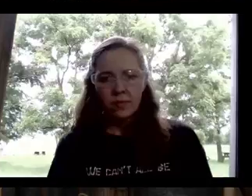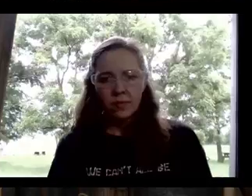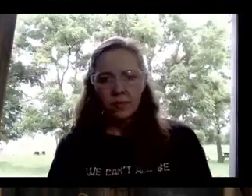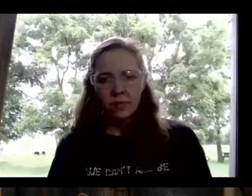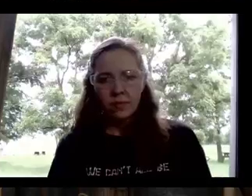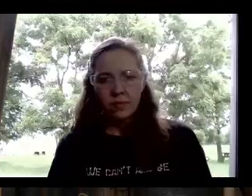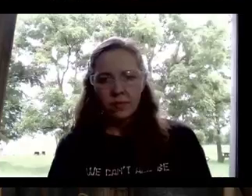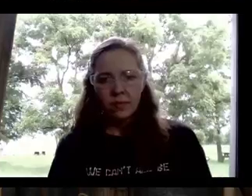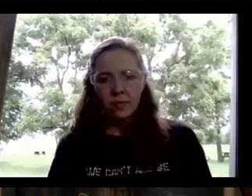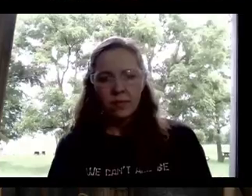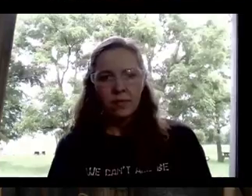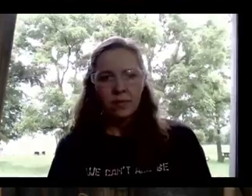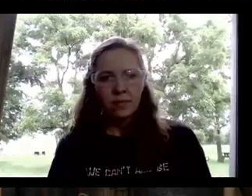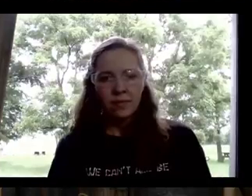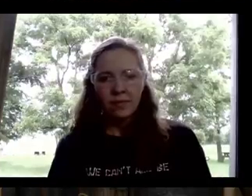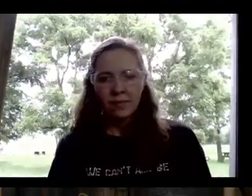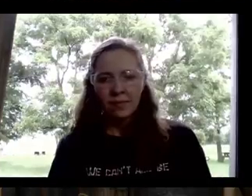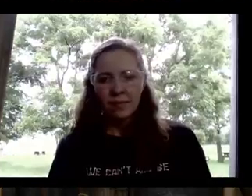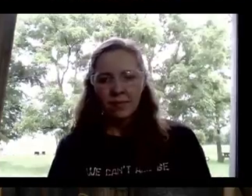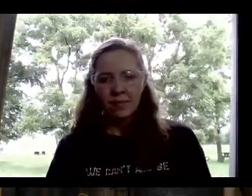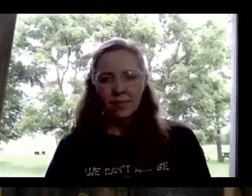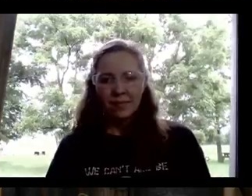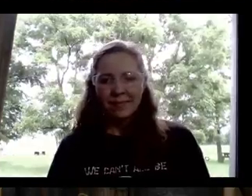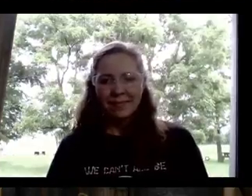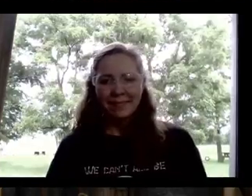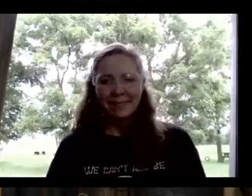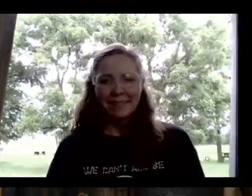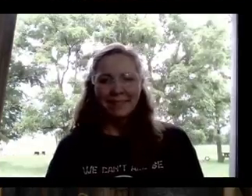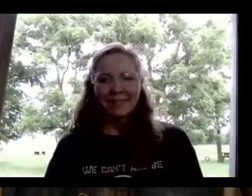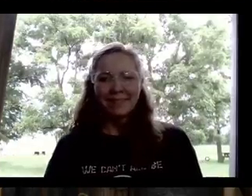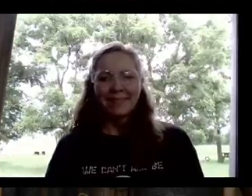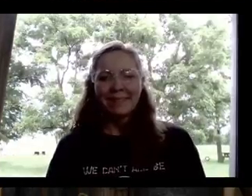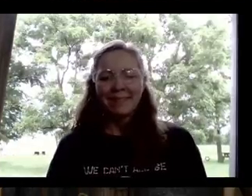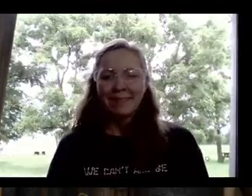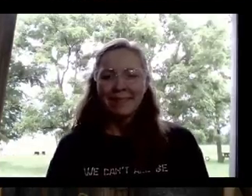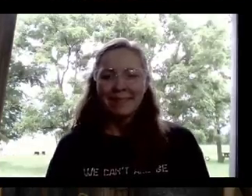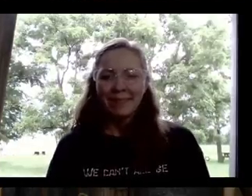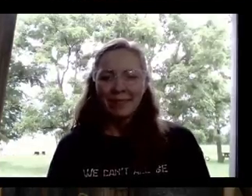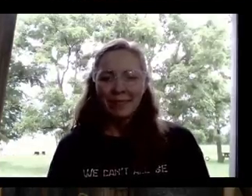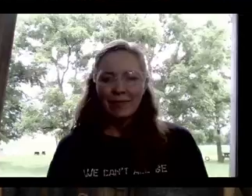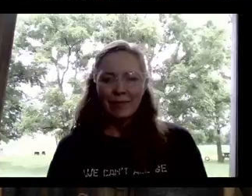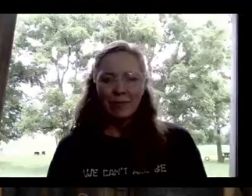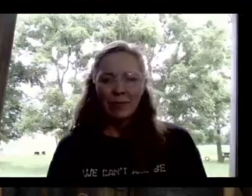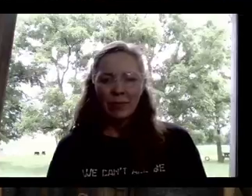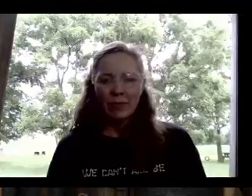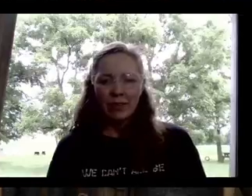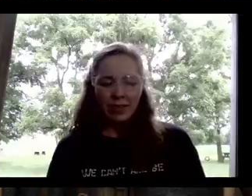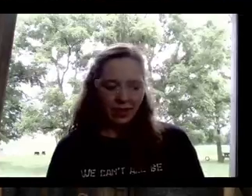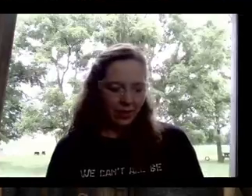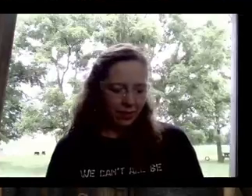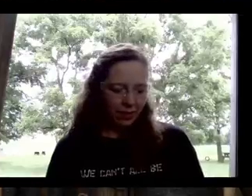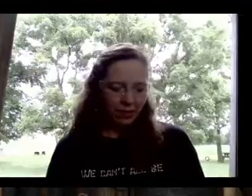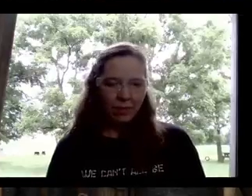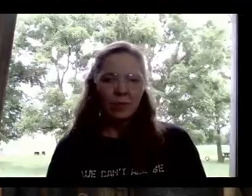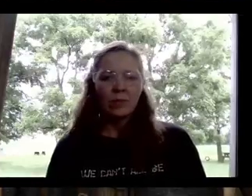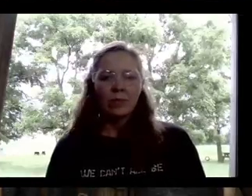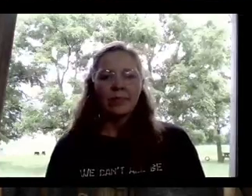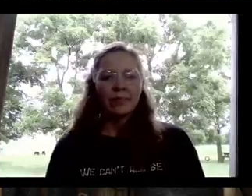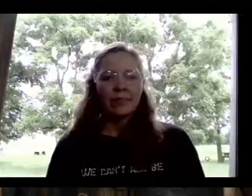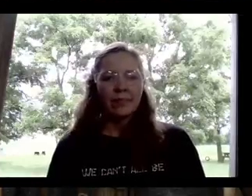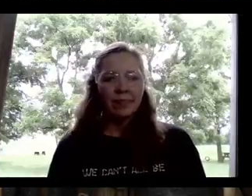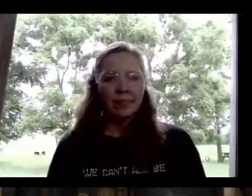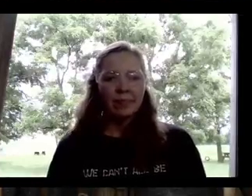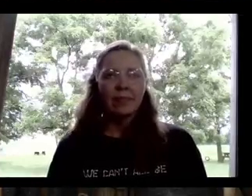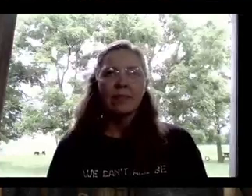done here. Basically where there's pieces in alternating layer direction like this, that is where it's